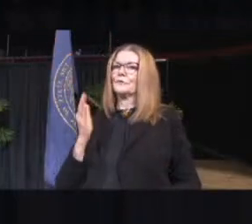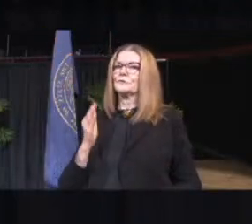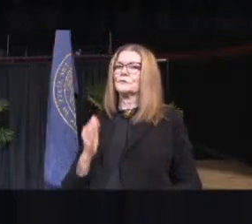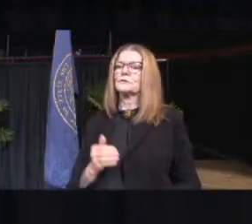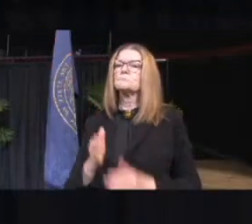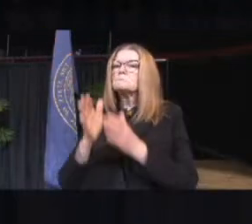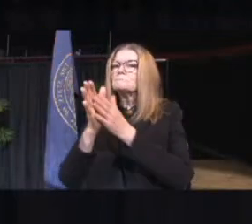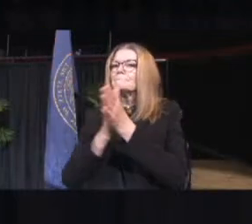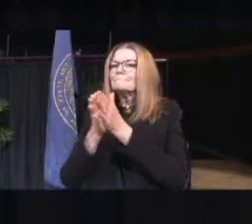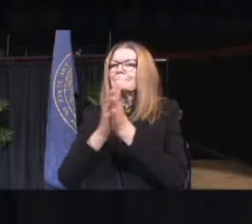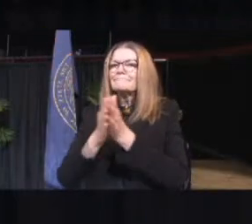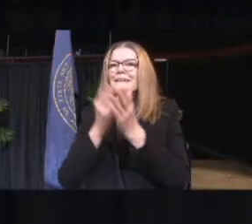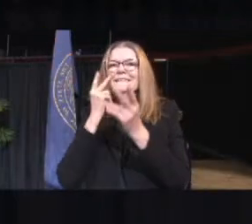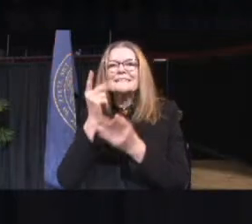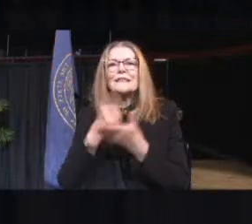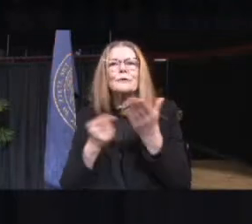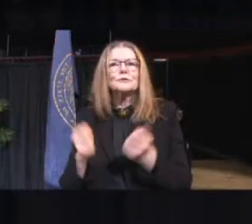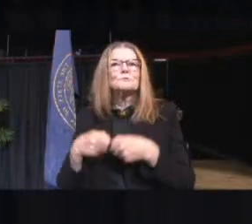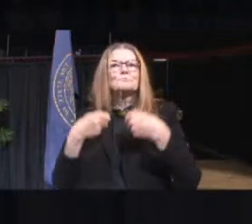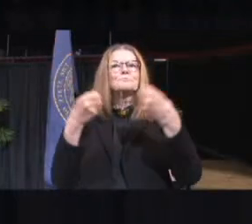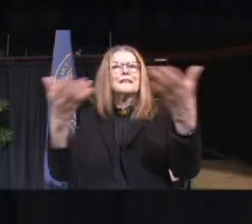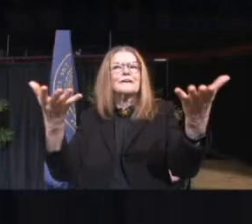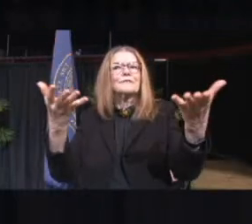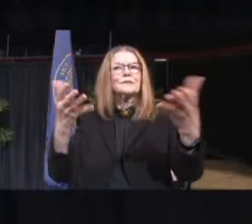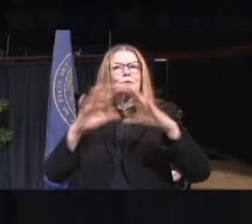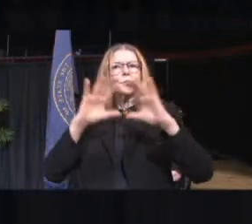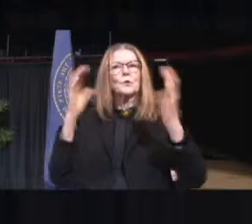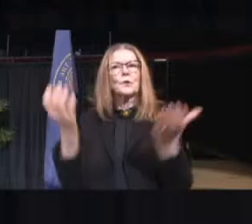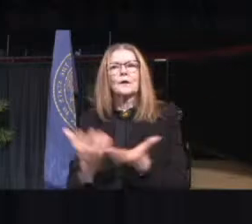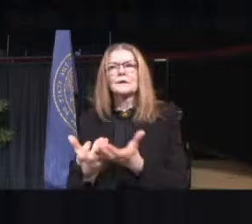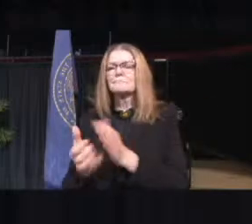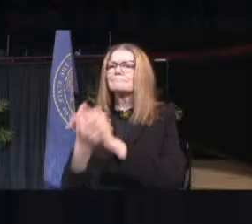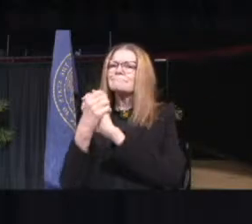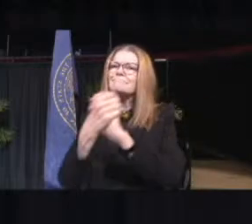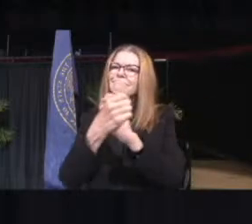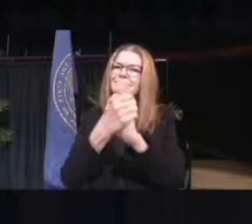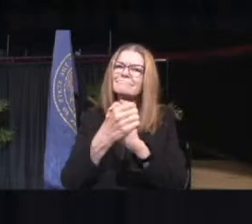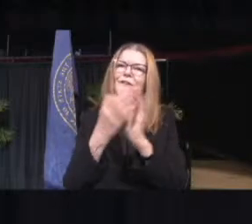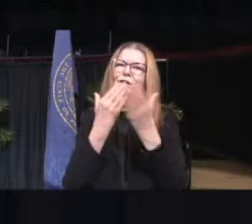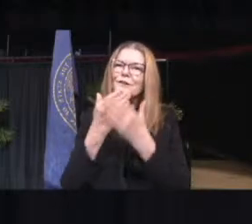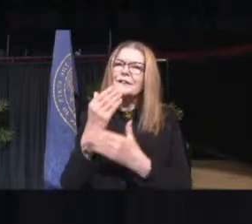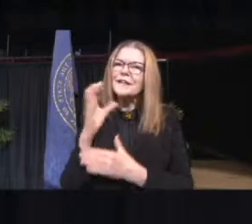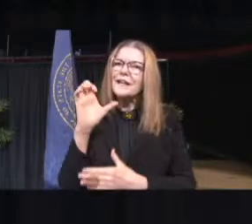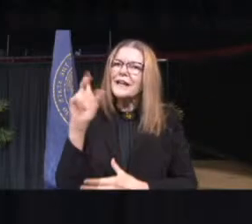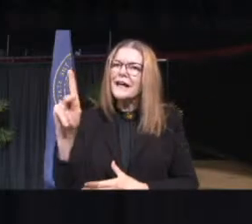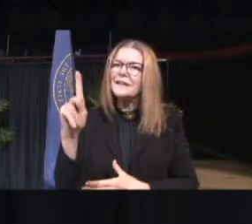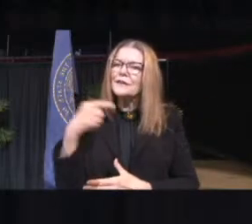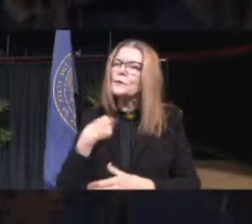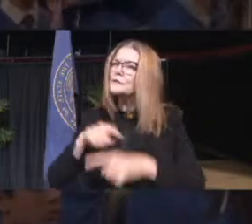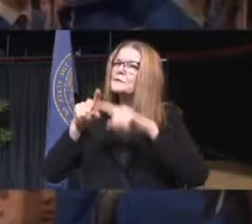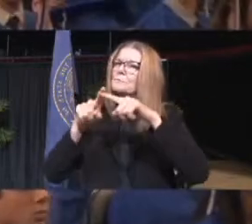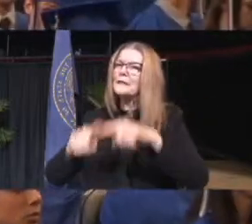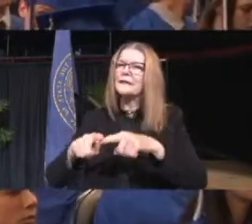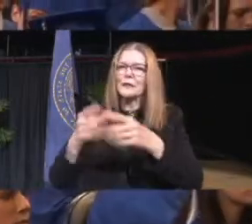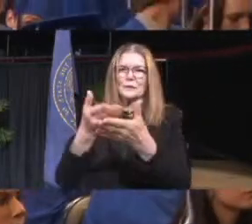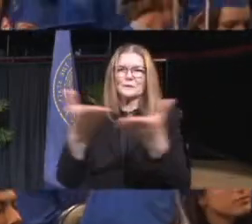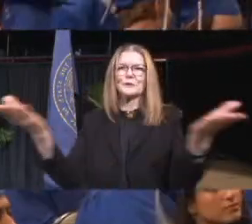you bring to the world. Congratulations, good luck to all of you. We're counting on you.